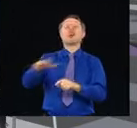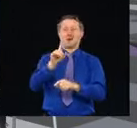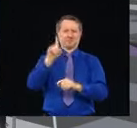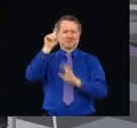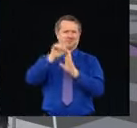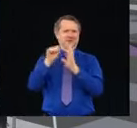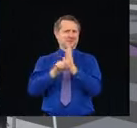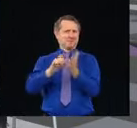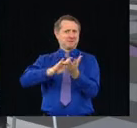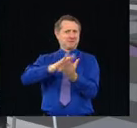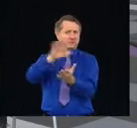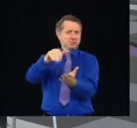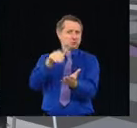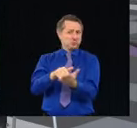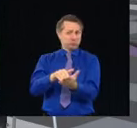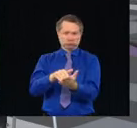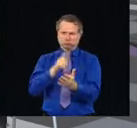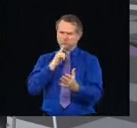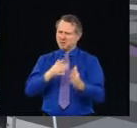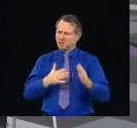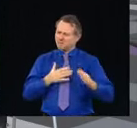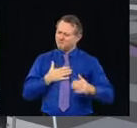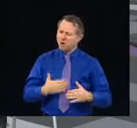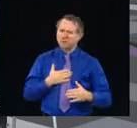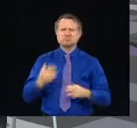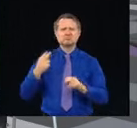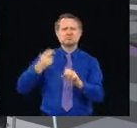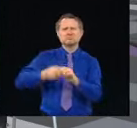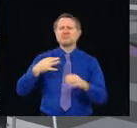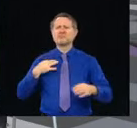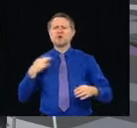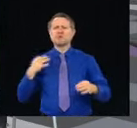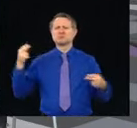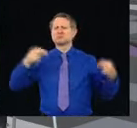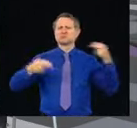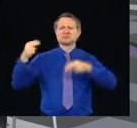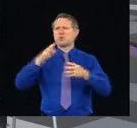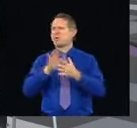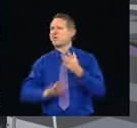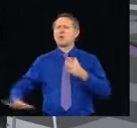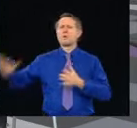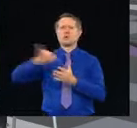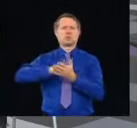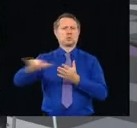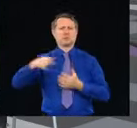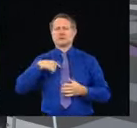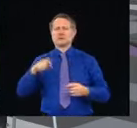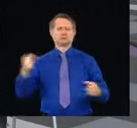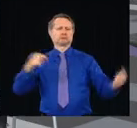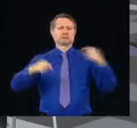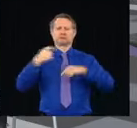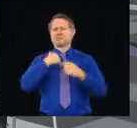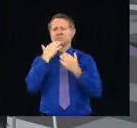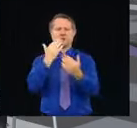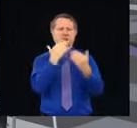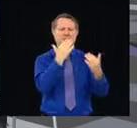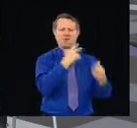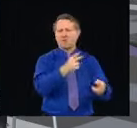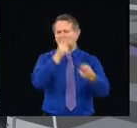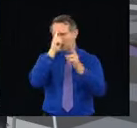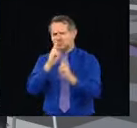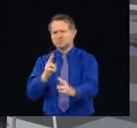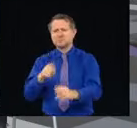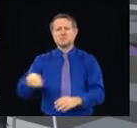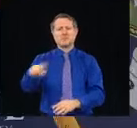themselves available all across the state, and they were really fantastic. So we thank them all very much. It's a pleasure to be with Mayor Walsh and County